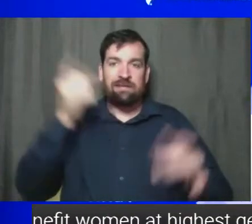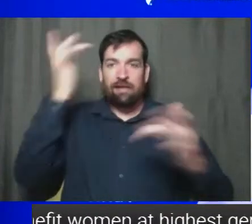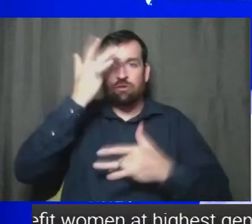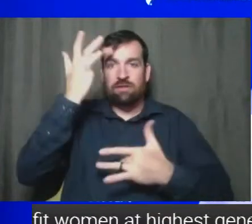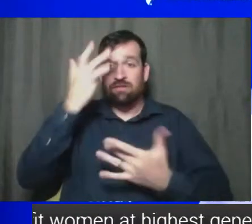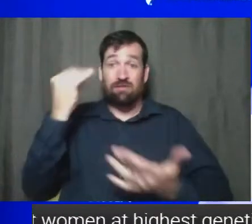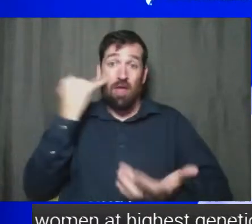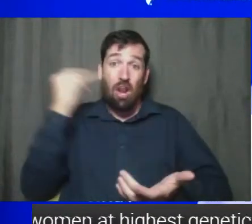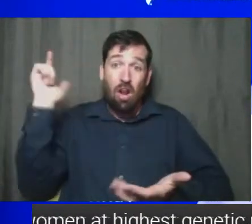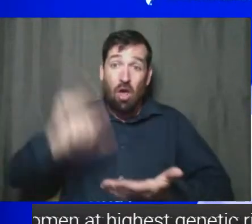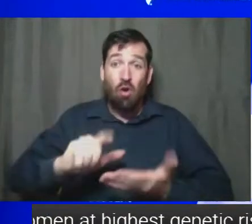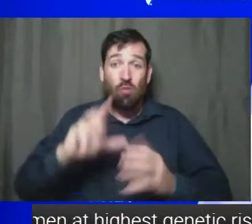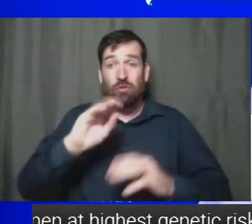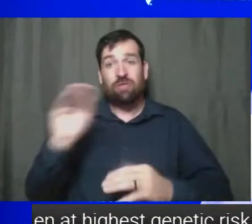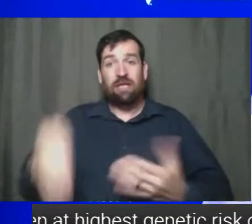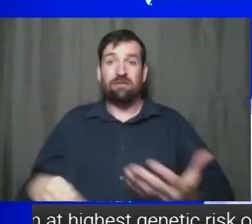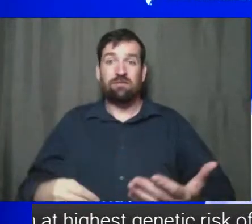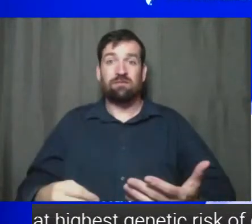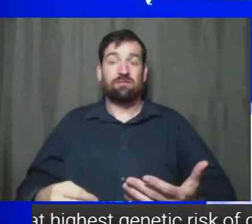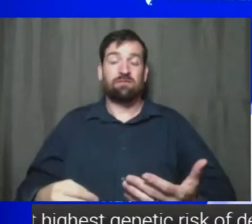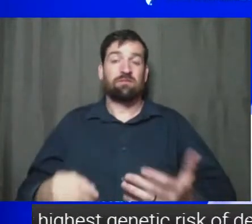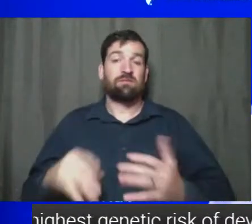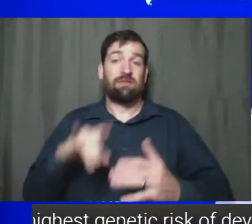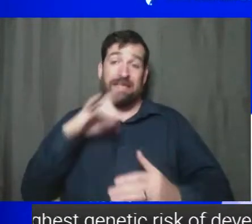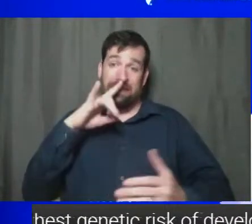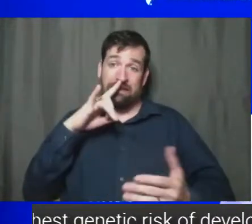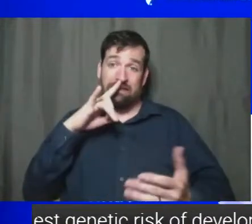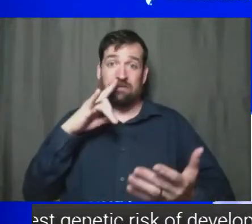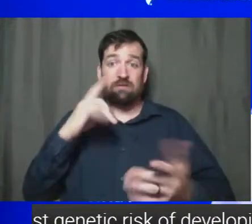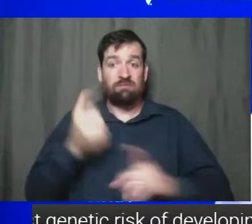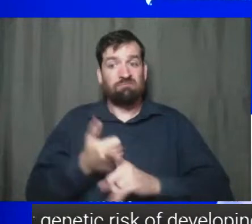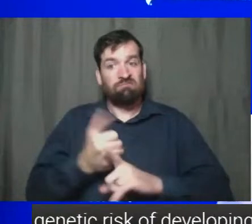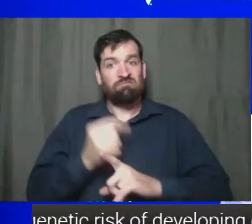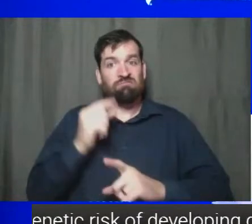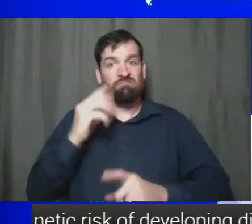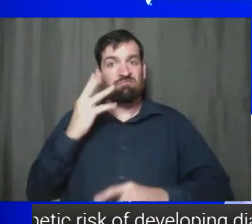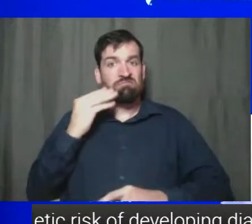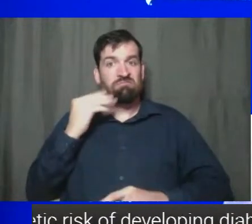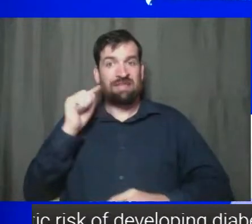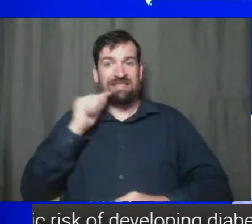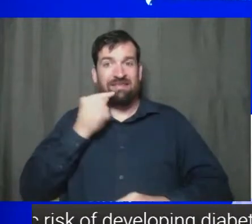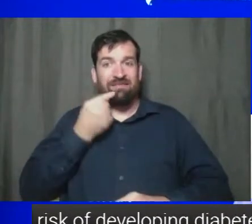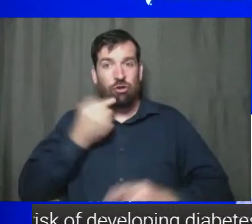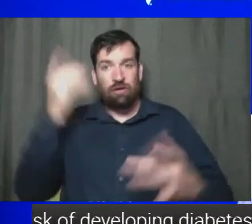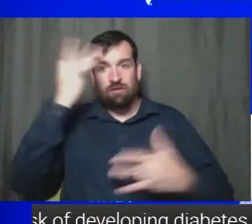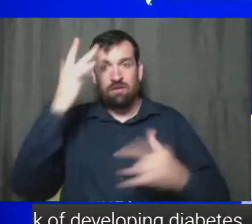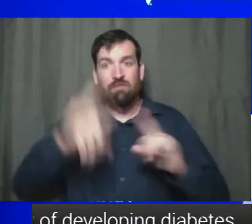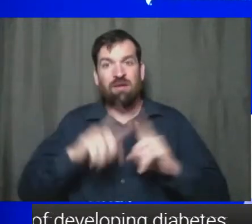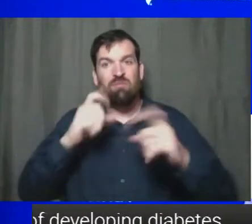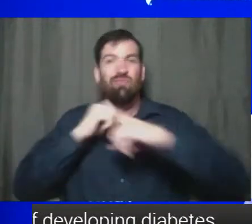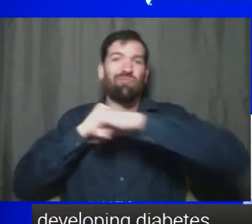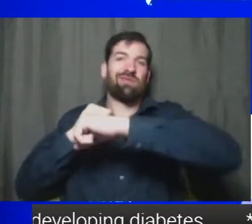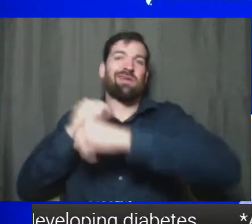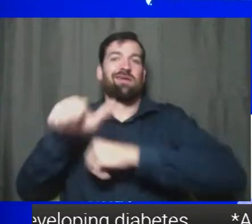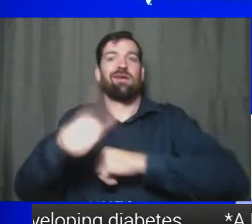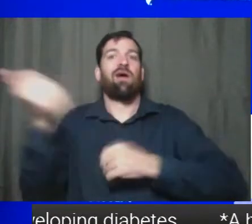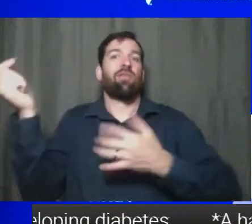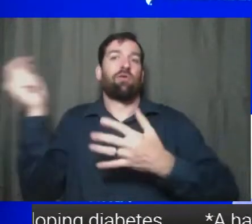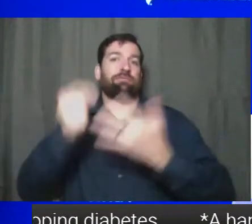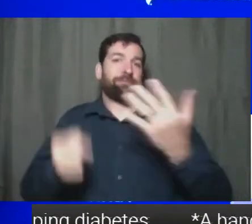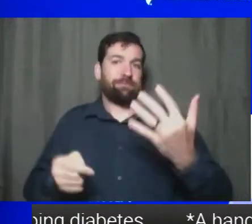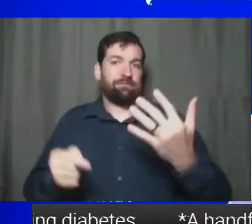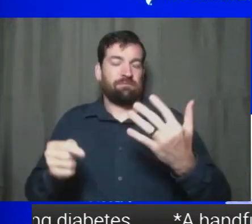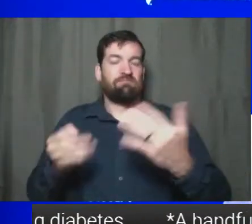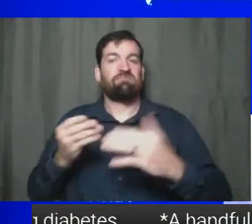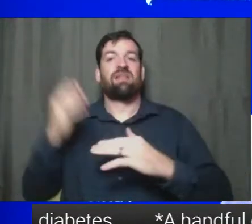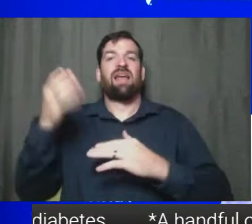percentage of children who get severe illness from COVID, but it also helps protect against those other things that can come after that